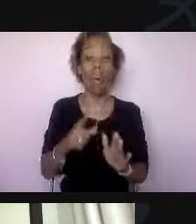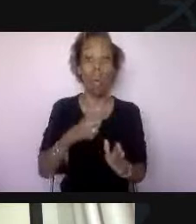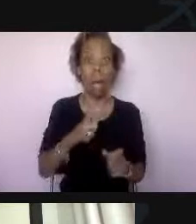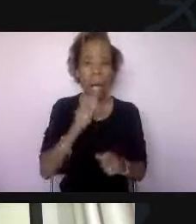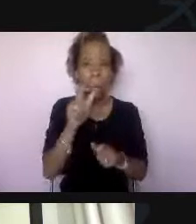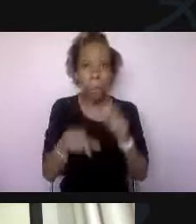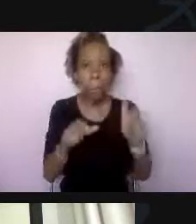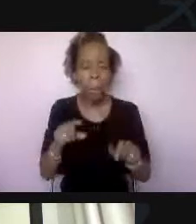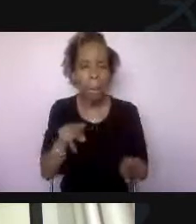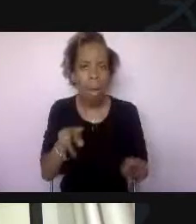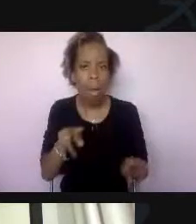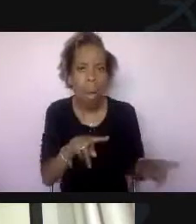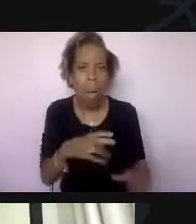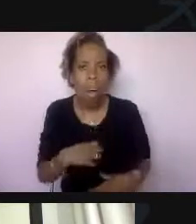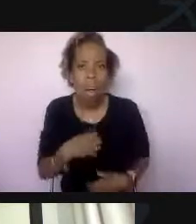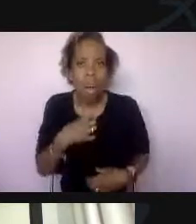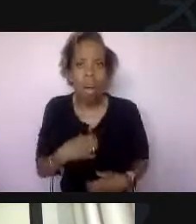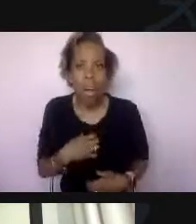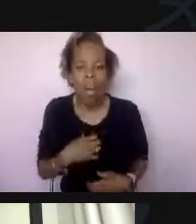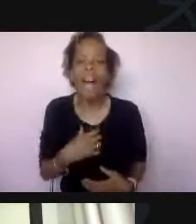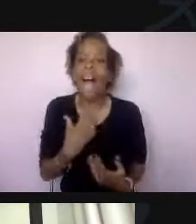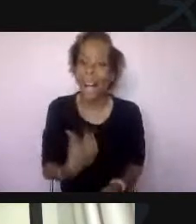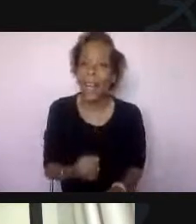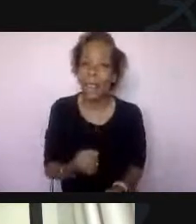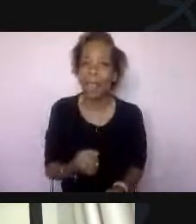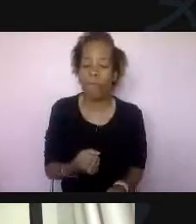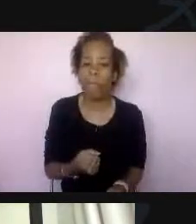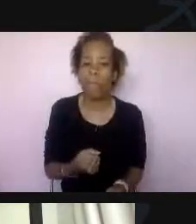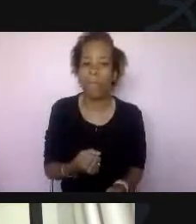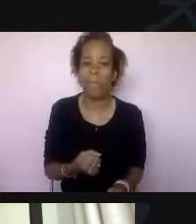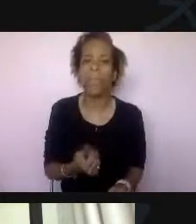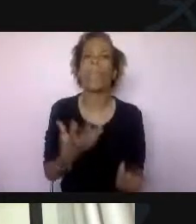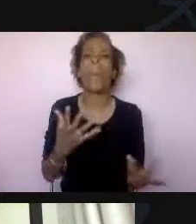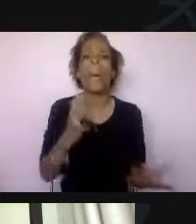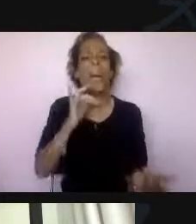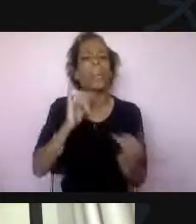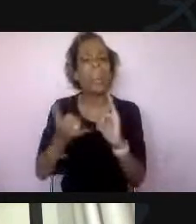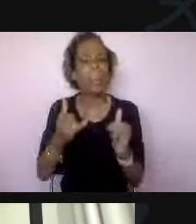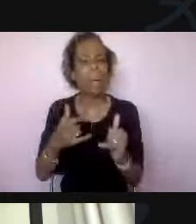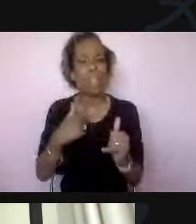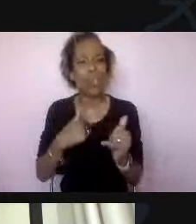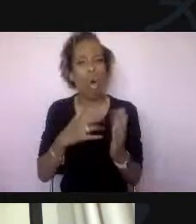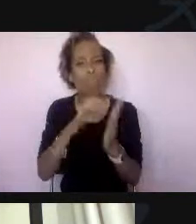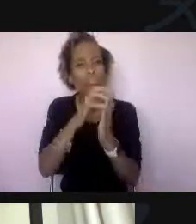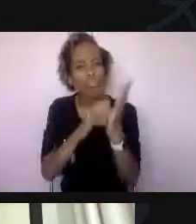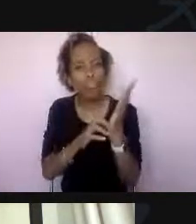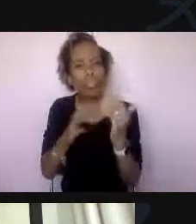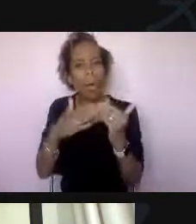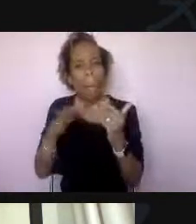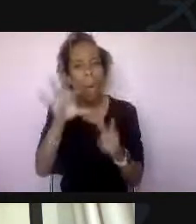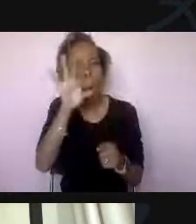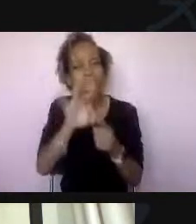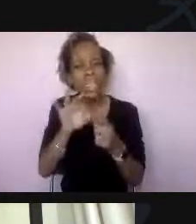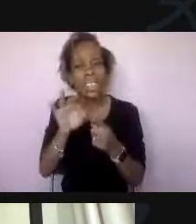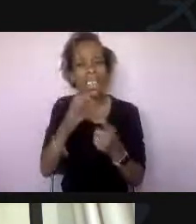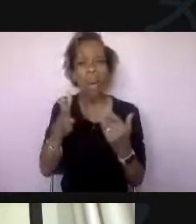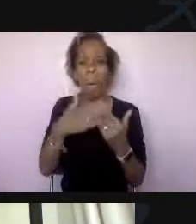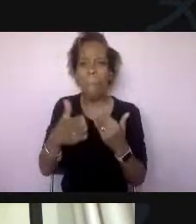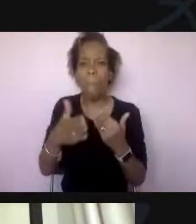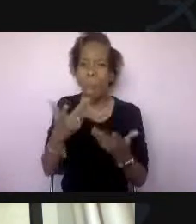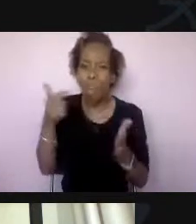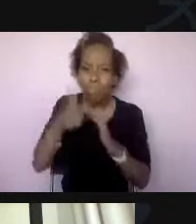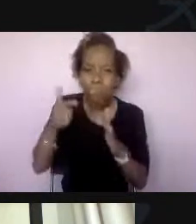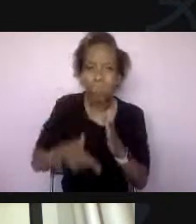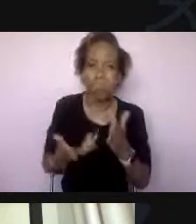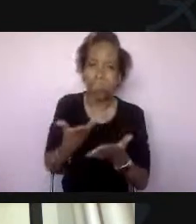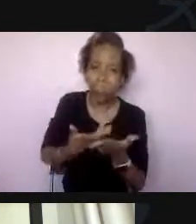really embarrass. But when you get into the detail of it, I mean, there are times that you want to have that kind of detailed discussion amongst branch members. Perhaps